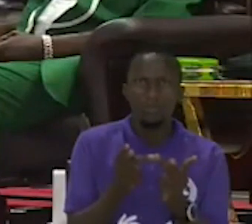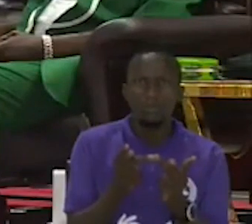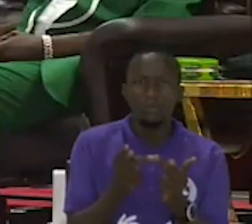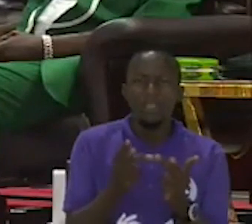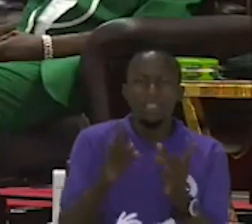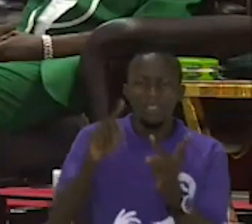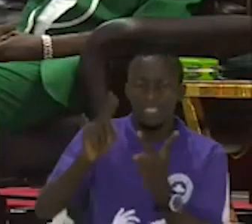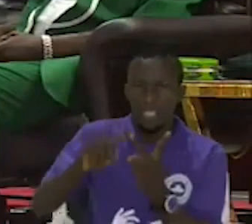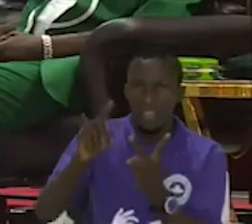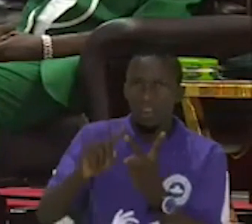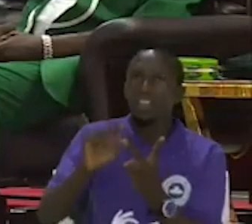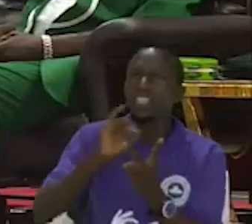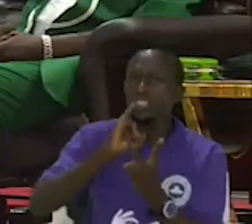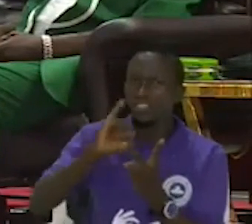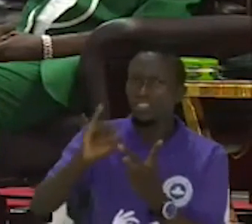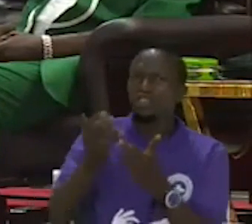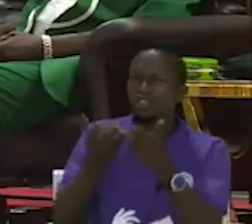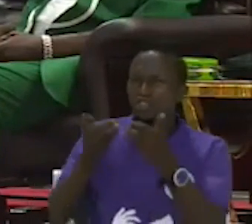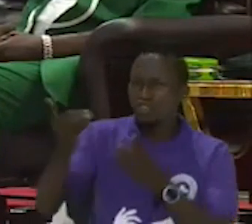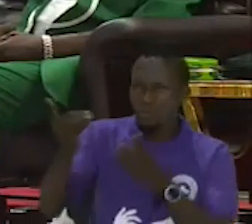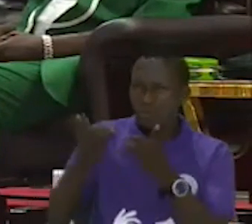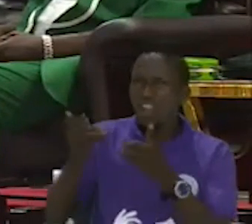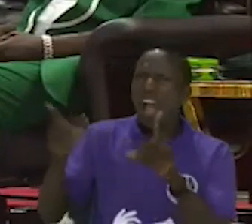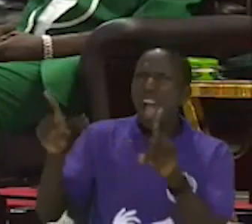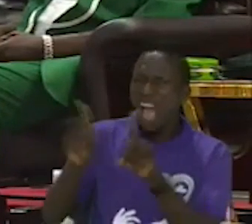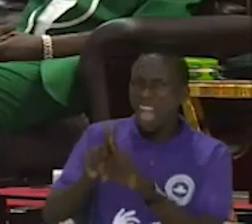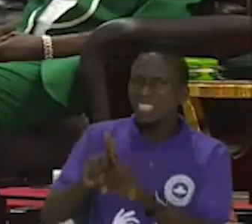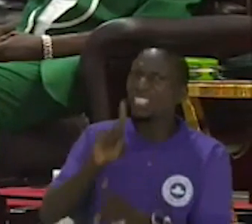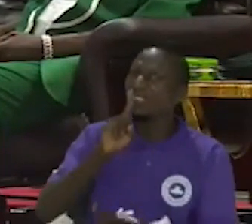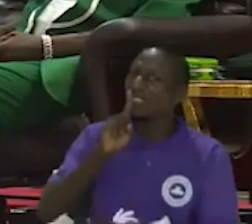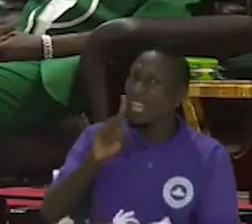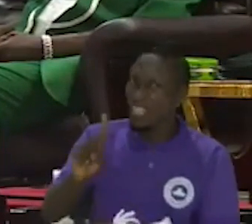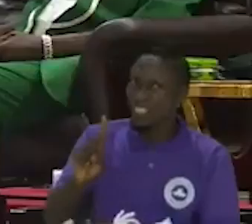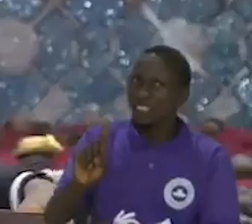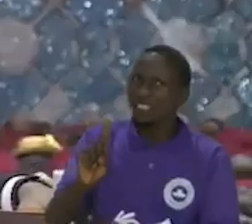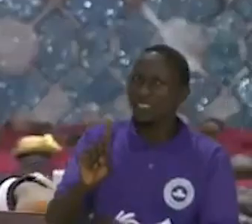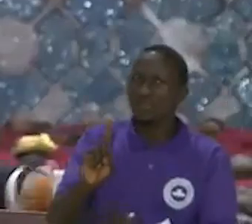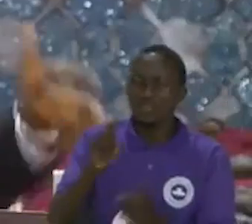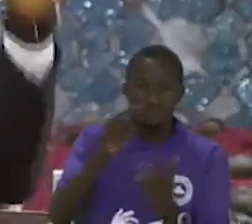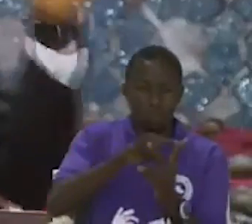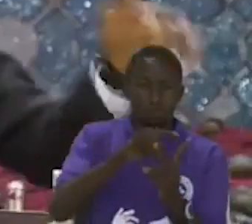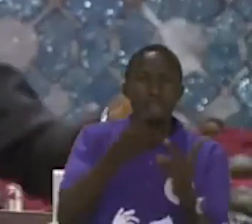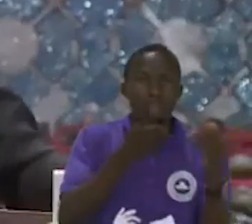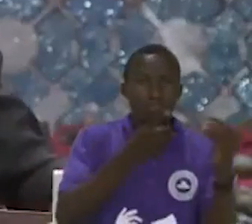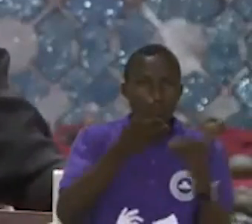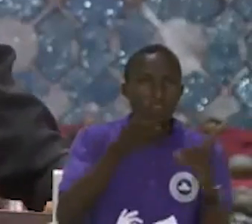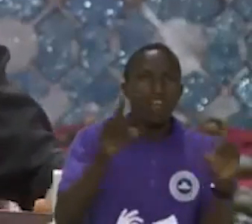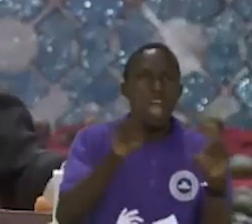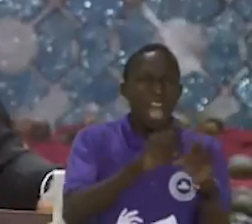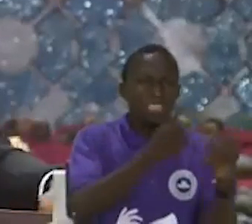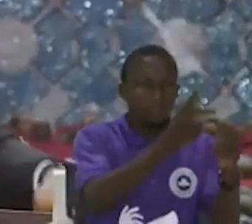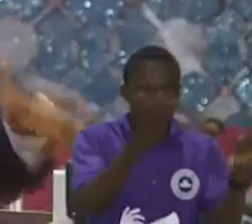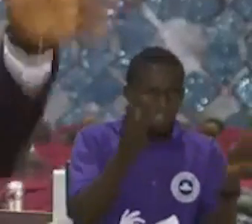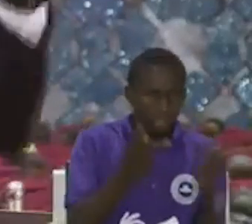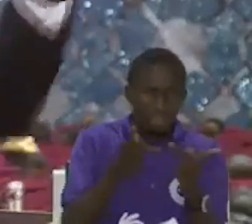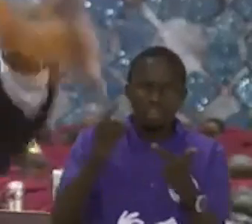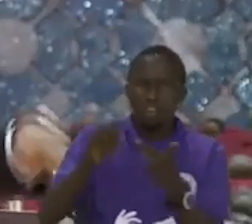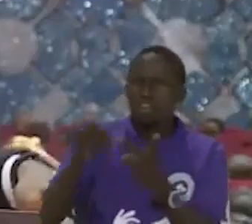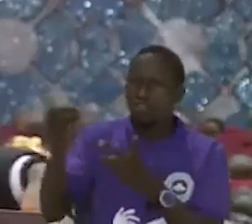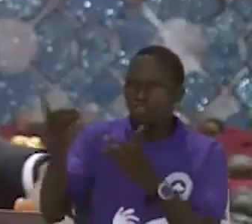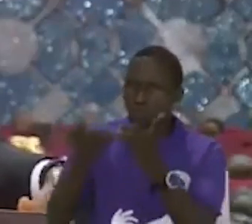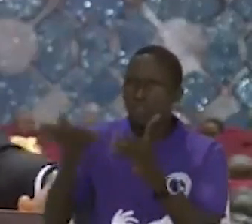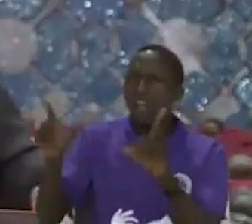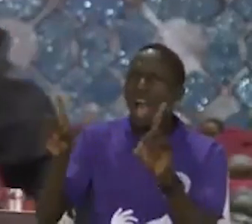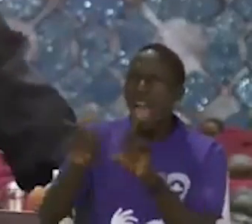then the second one is dominion as a reality. Dominion as a position. Dominion as a reality. First, what